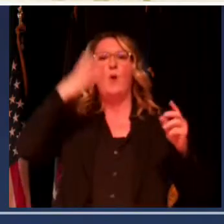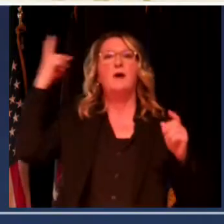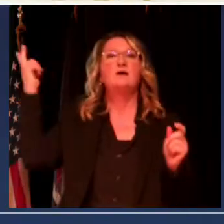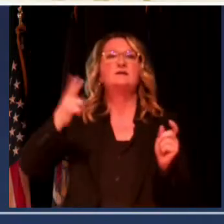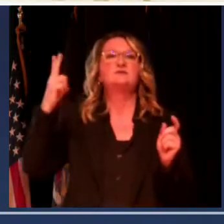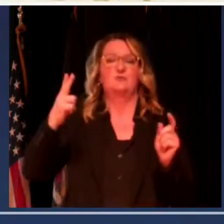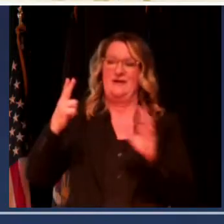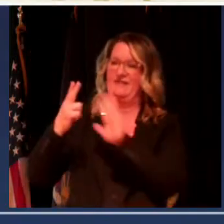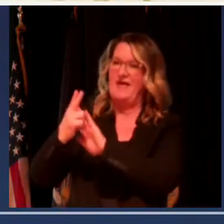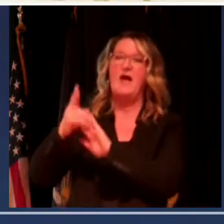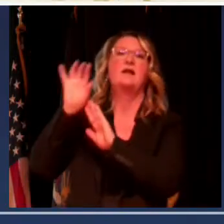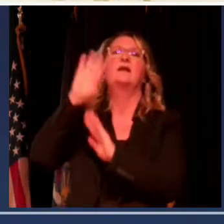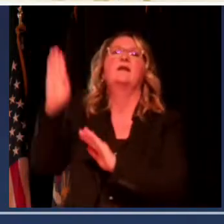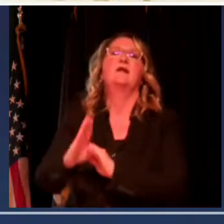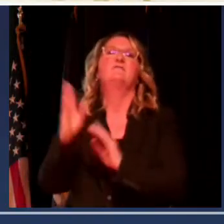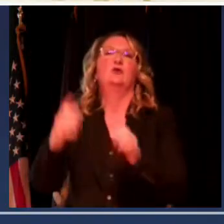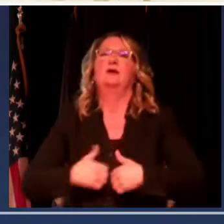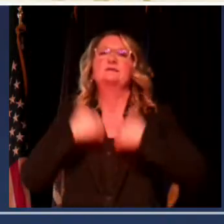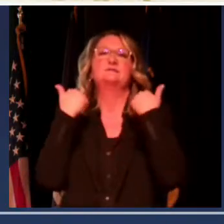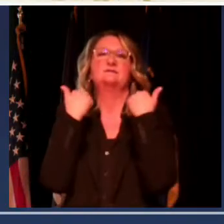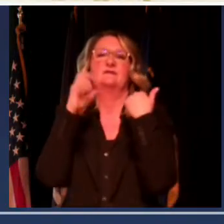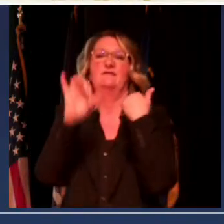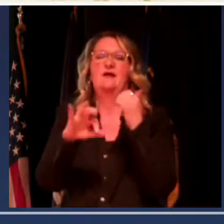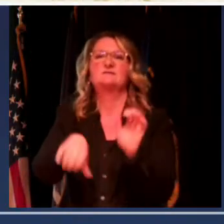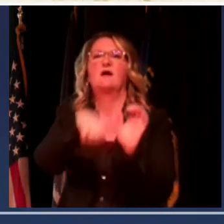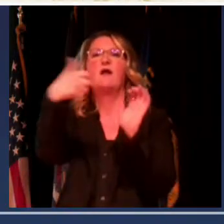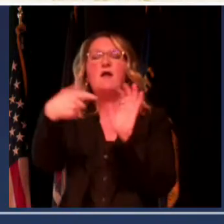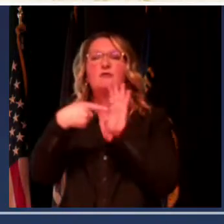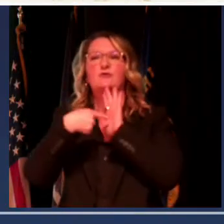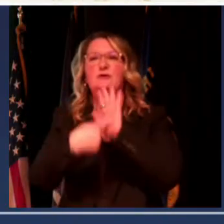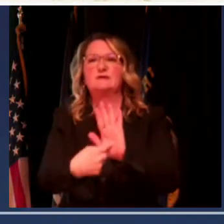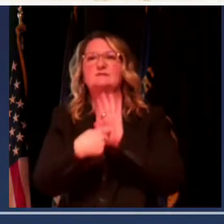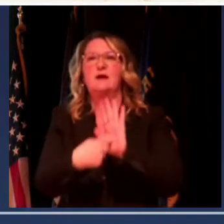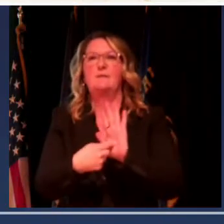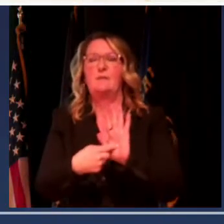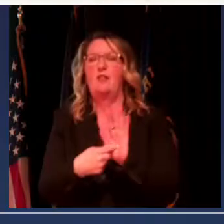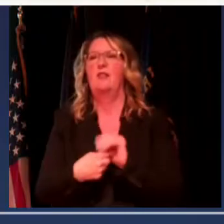existed. It is another example.